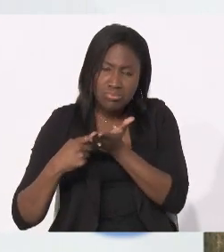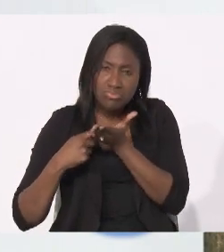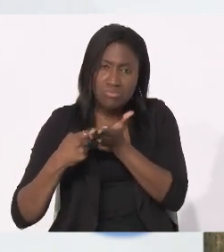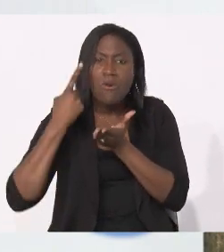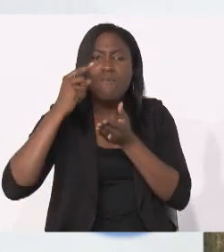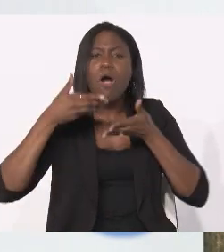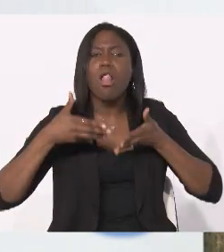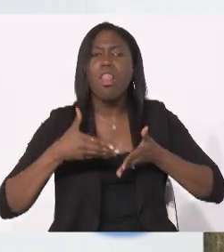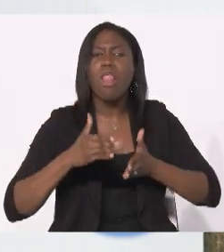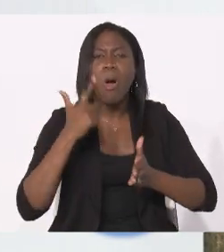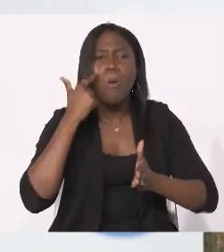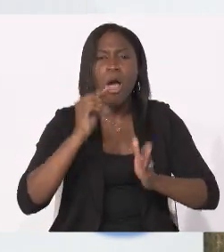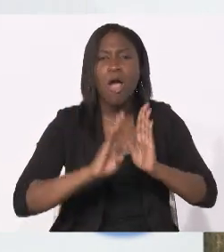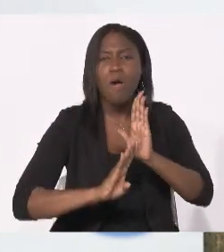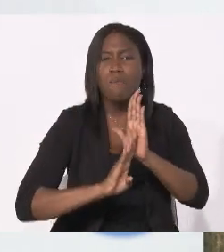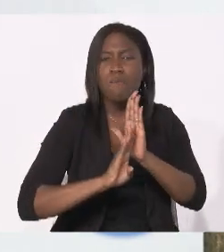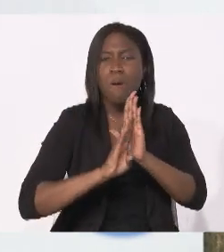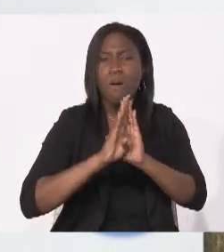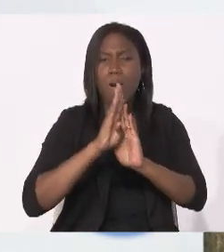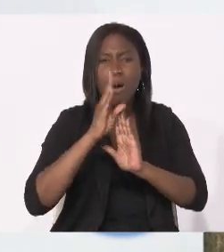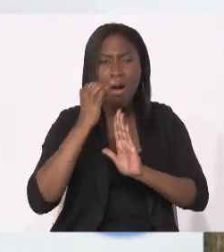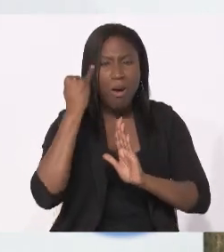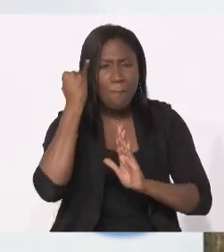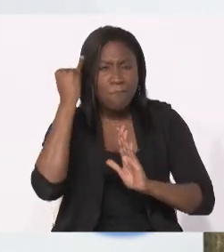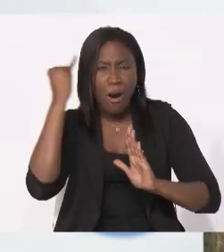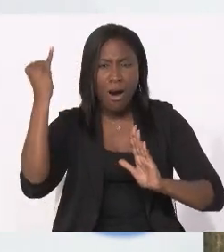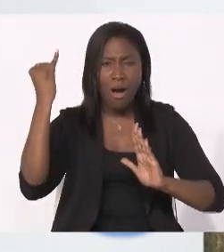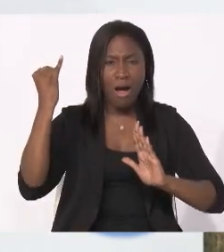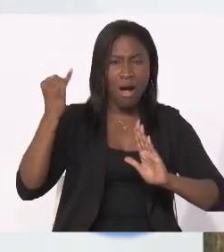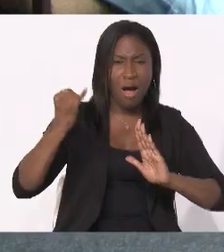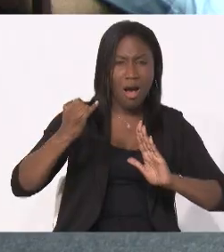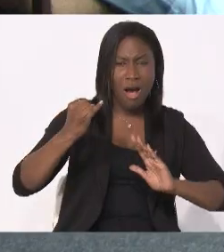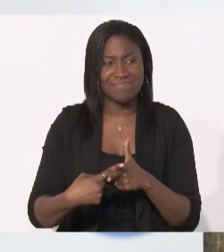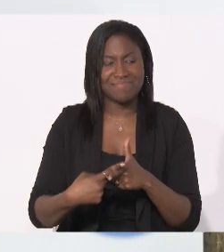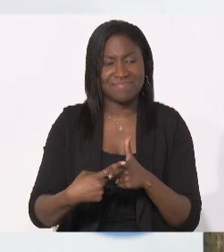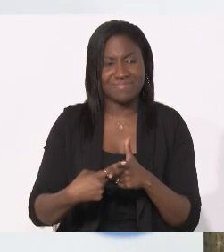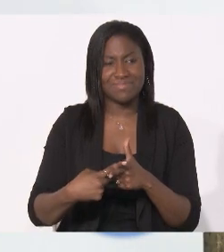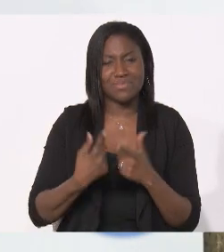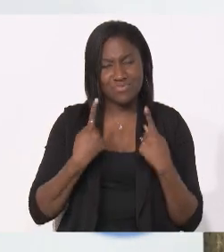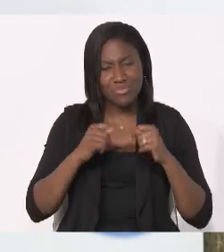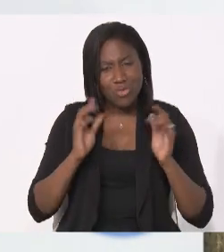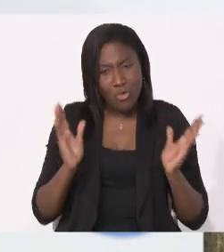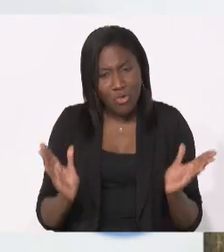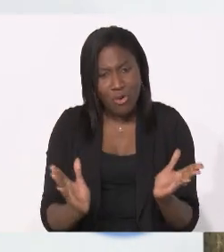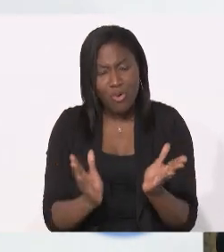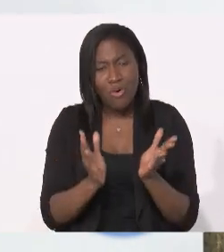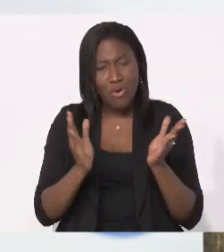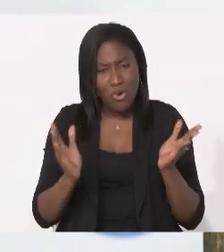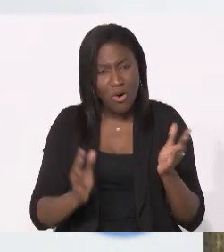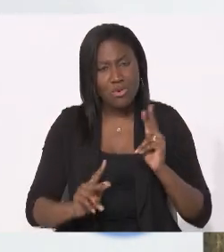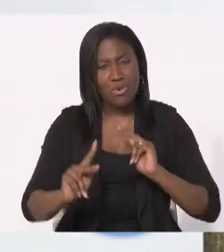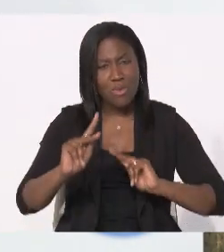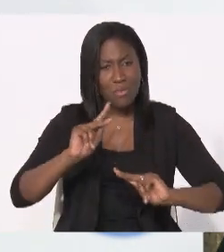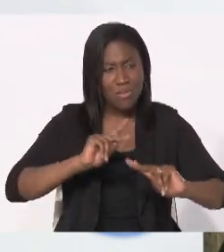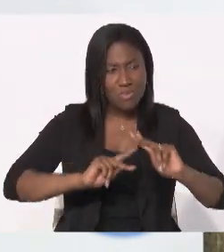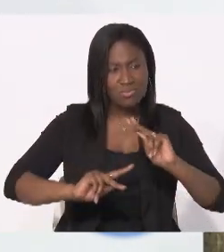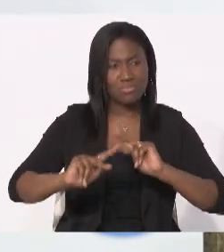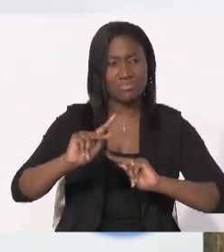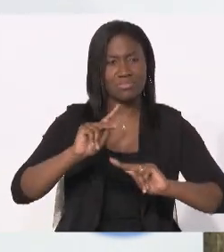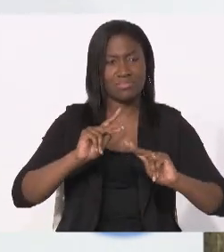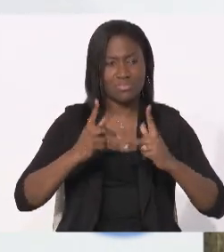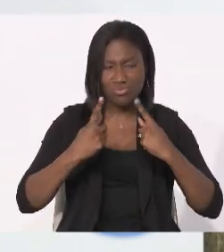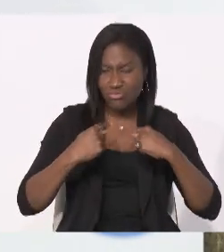exactly the blossoming and the investment and And the experimental work, yes. And for the industry to thrive. Because